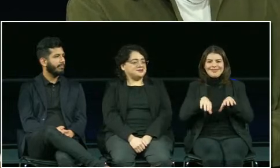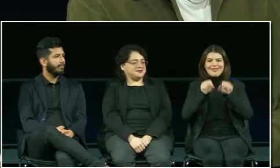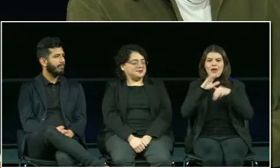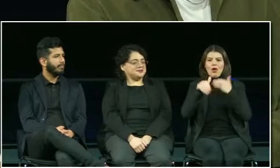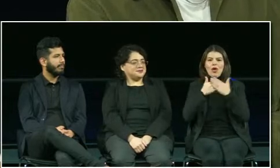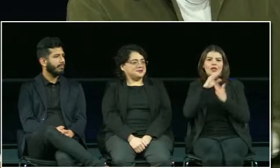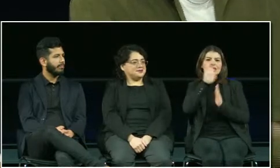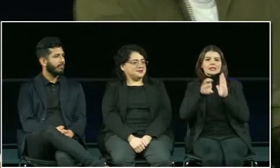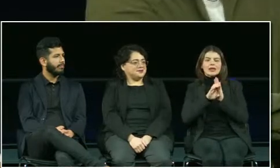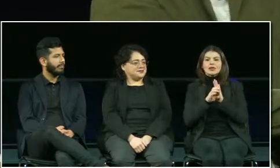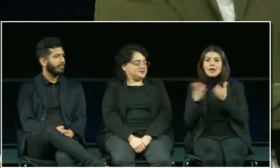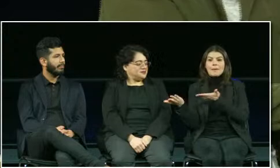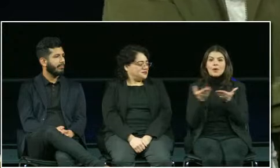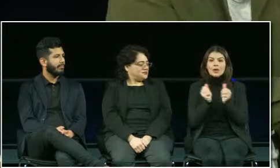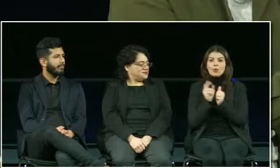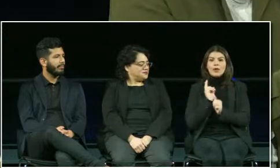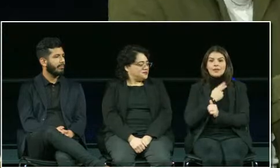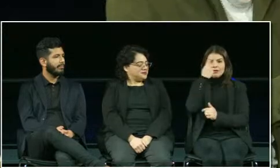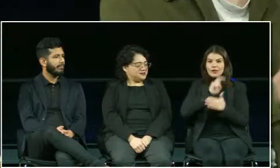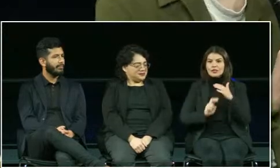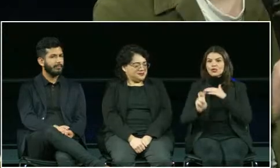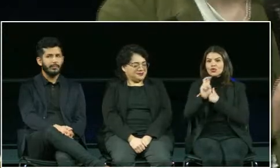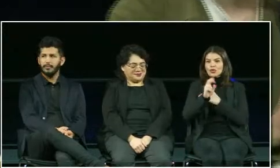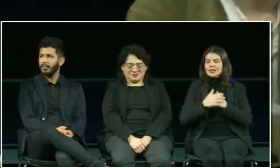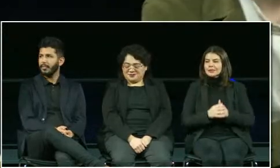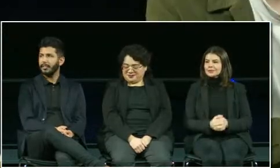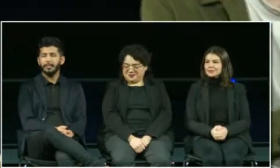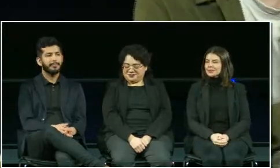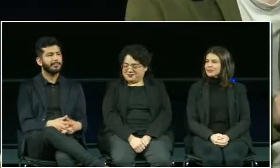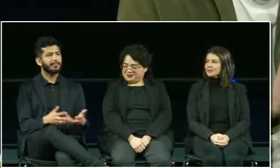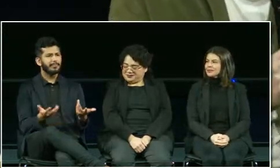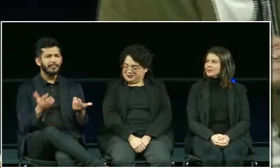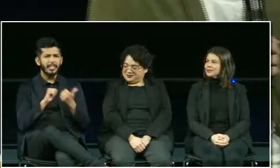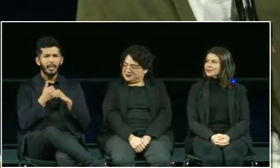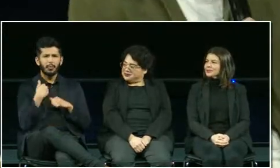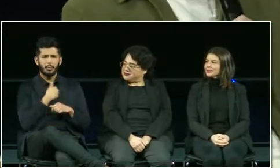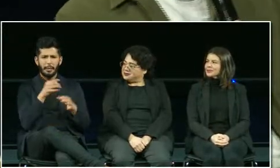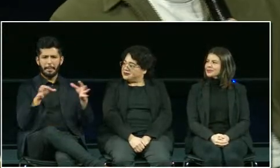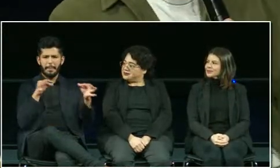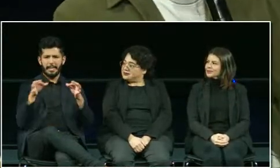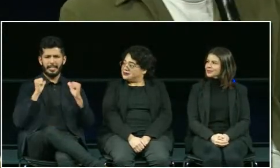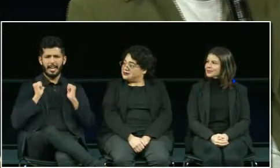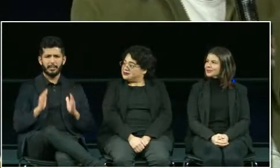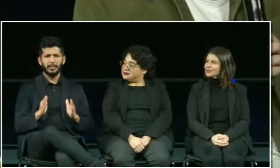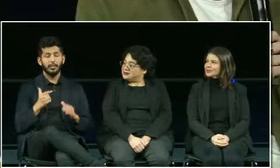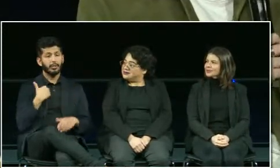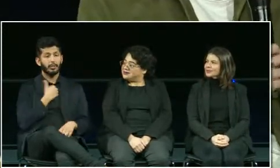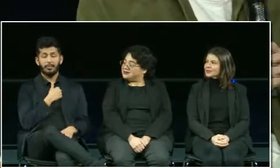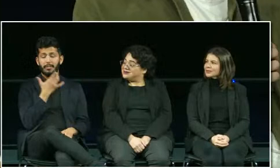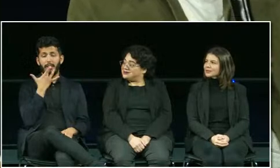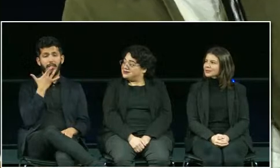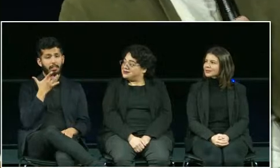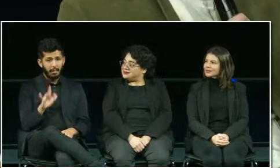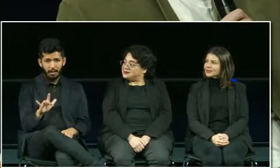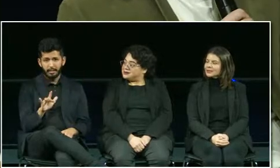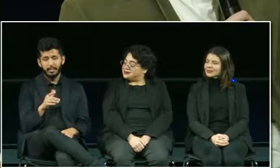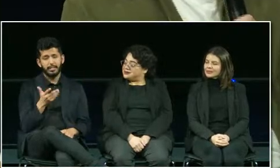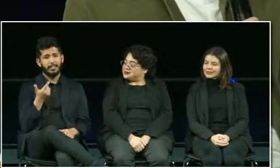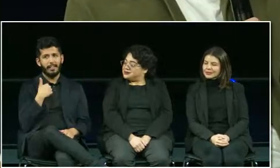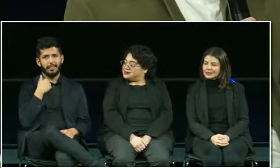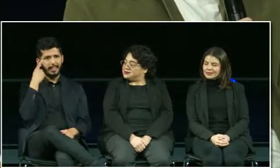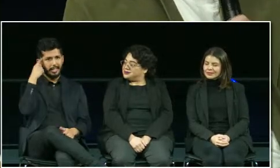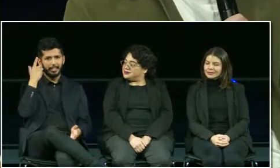characters on a journey. And then in terms of our casting, yeah, we got, you know, incredibly lucky. I think